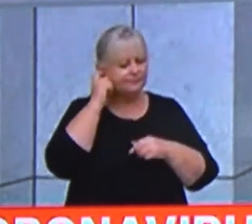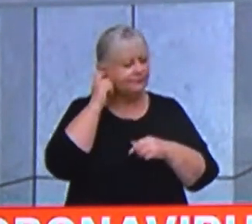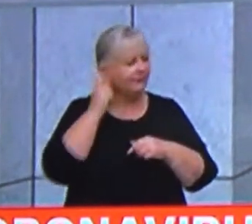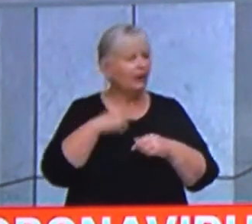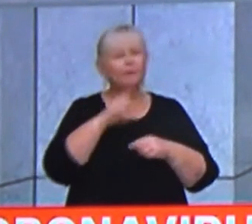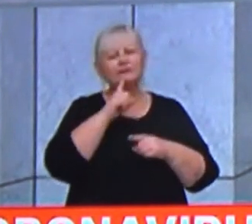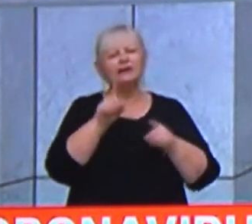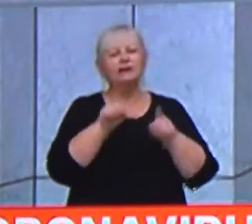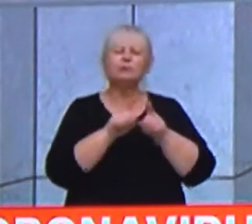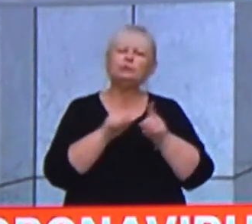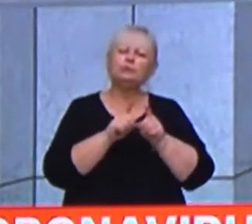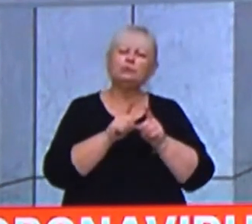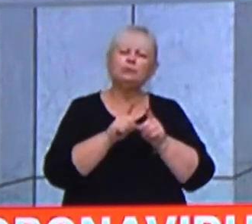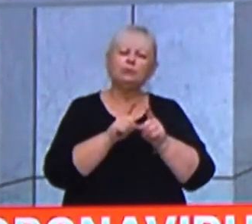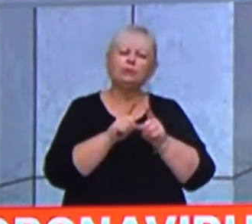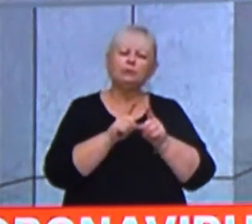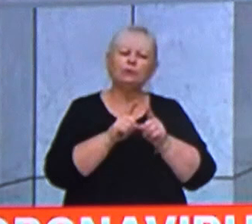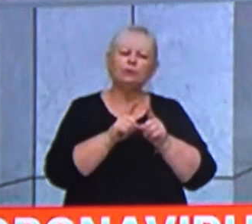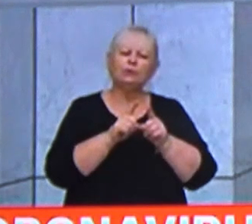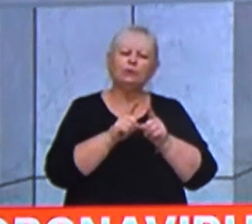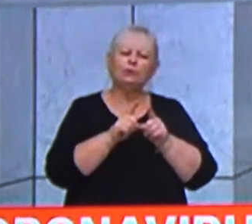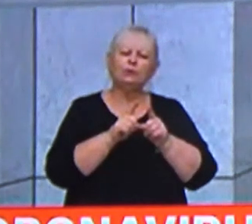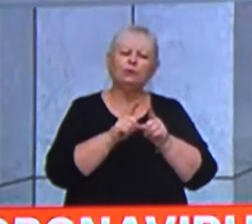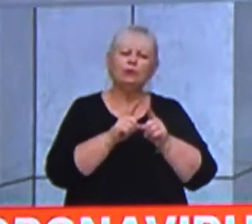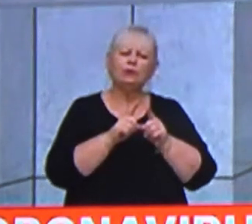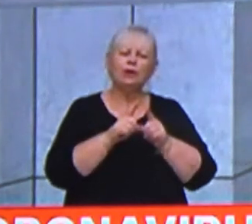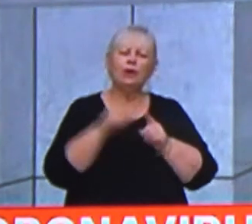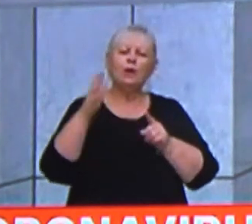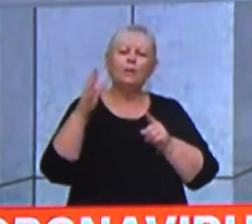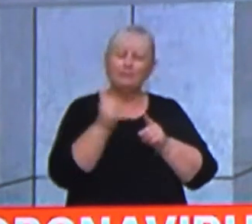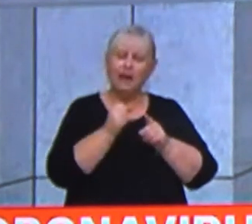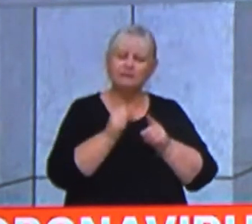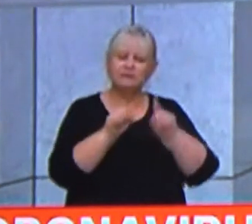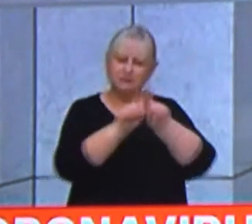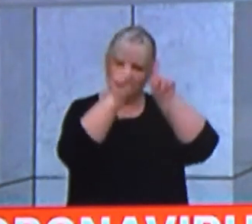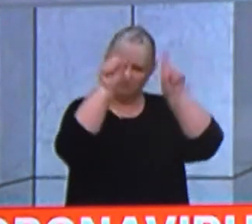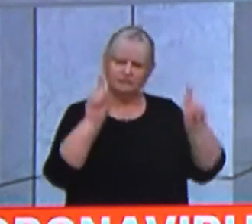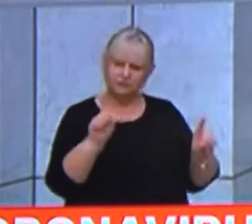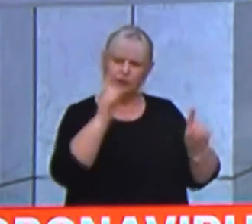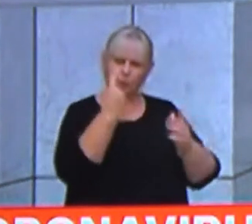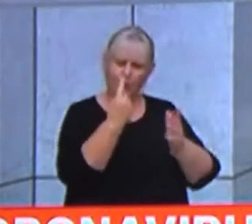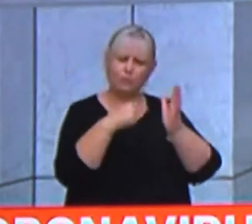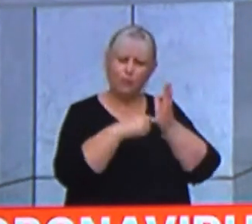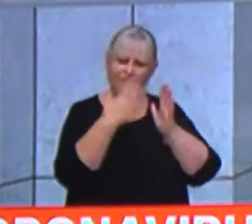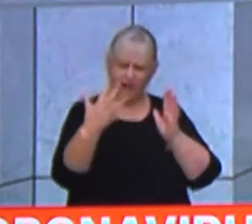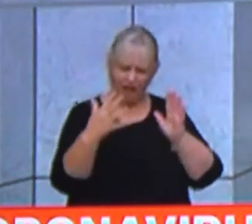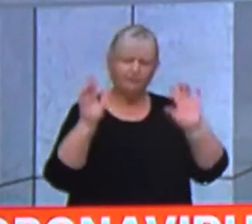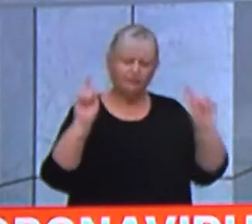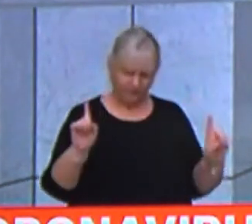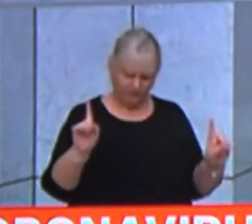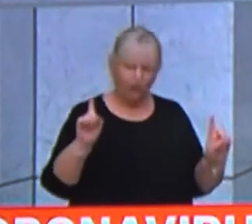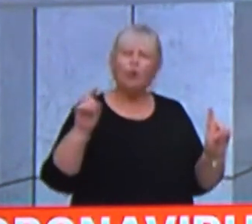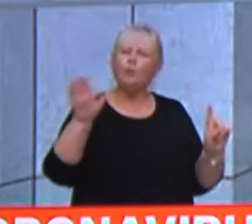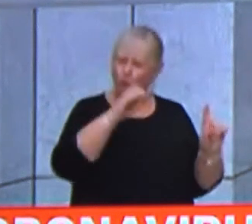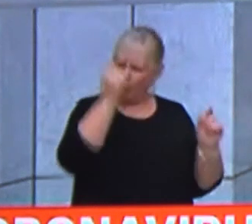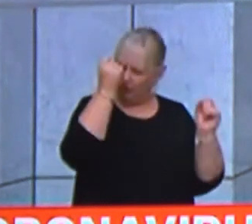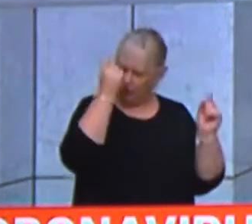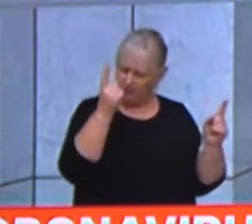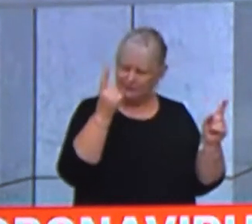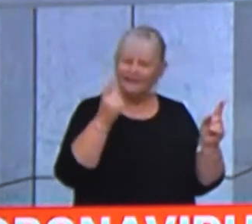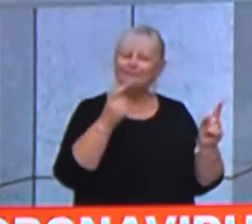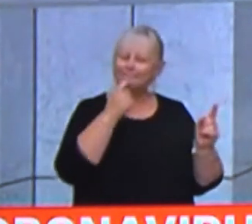million program, as the Prime Minister said. It does two things. One, for everybody who is self-isolating or